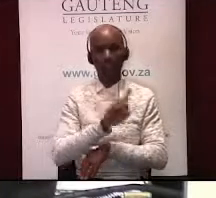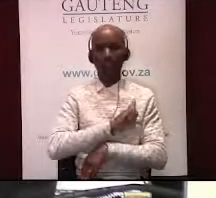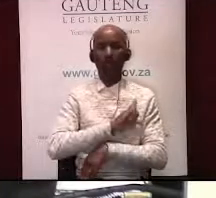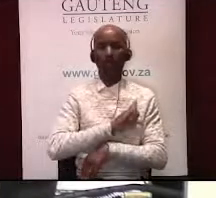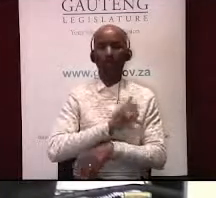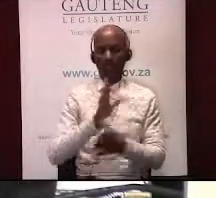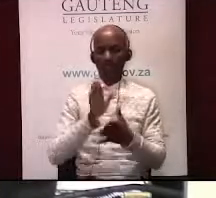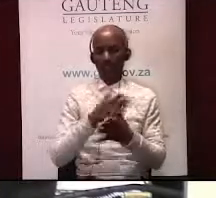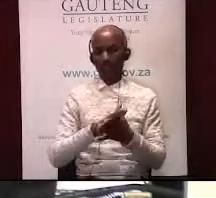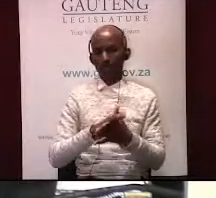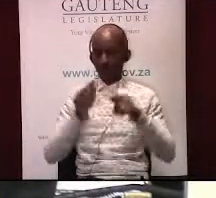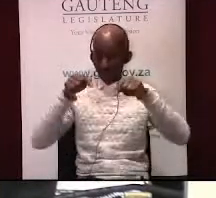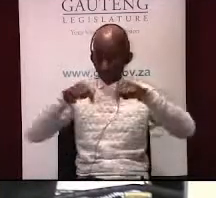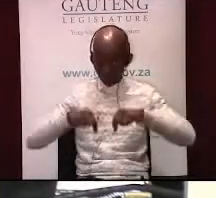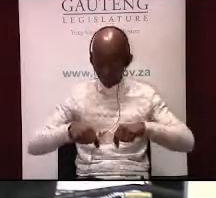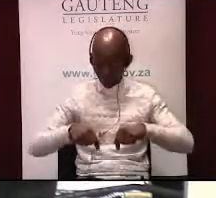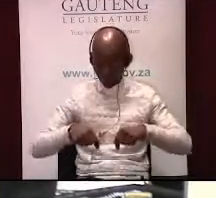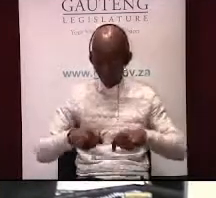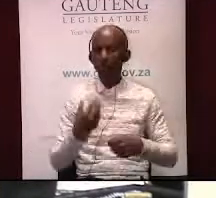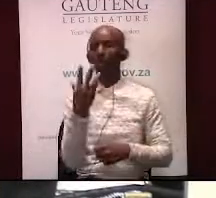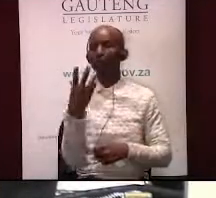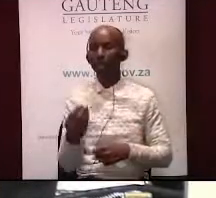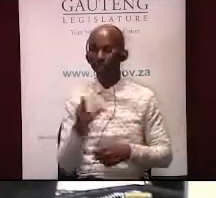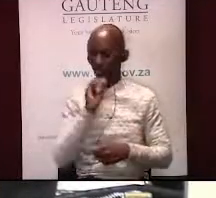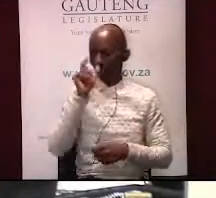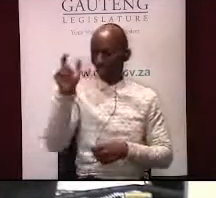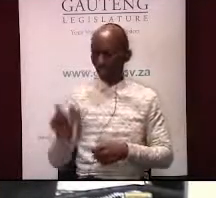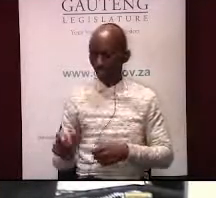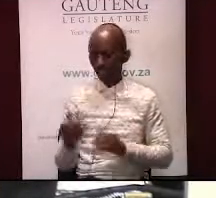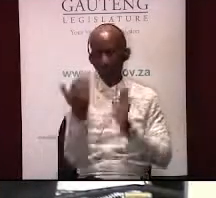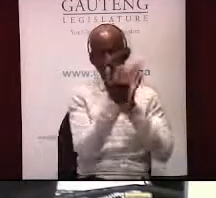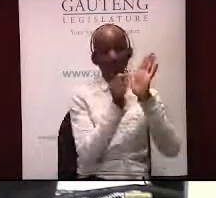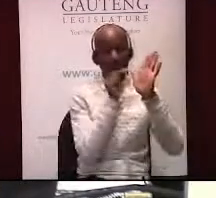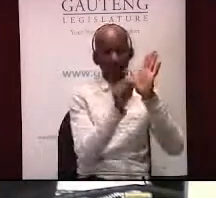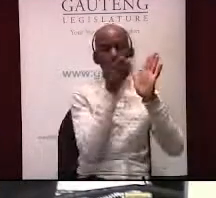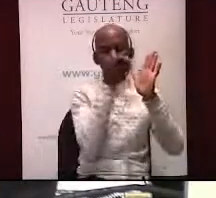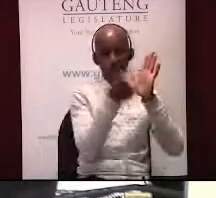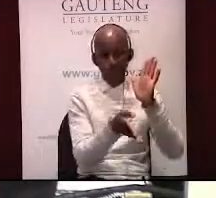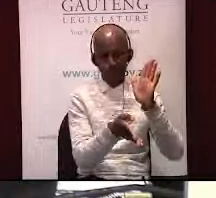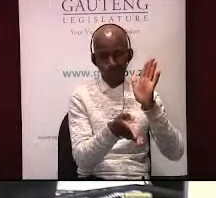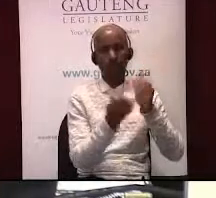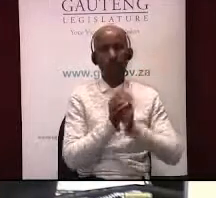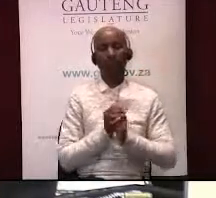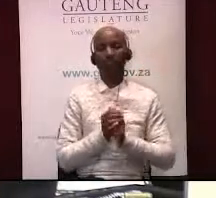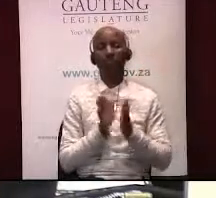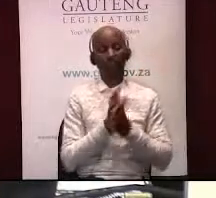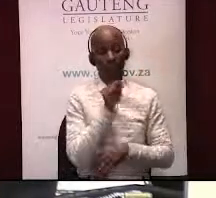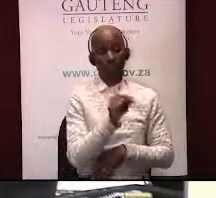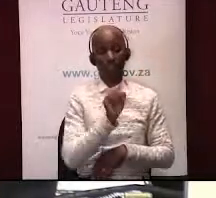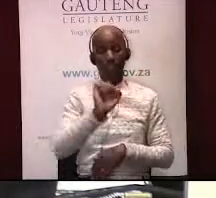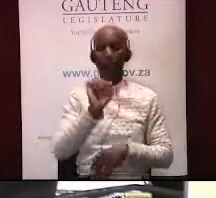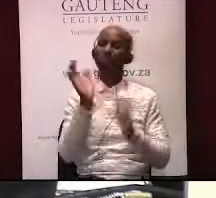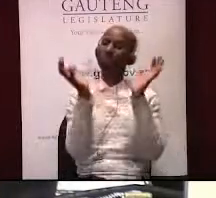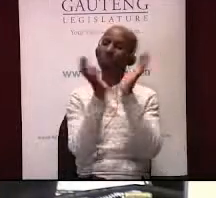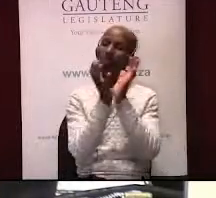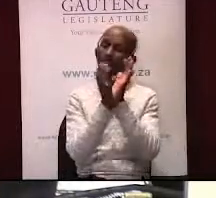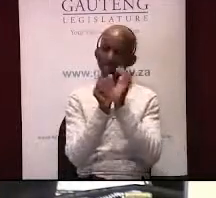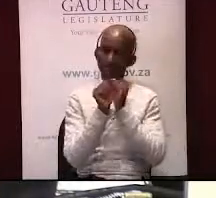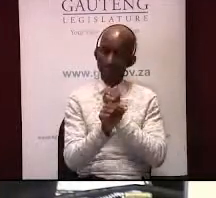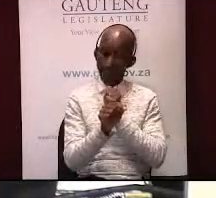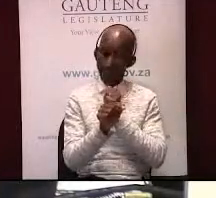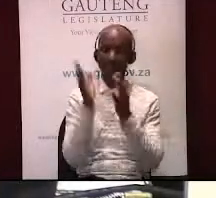because today we do have speakers in the program. And this is your meeting. This is